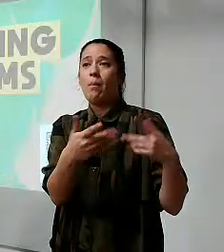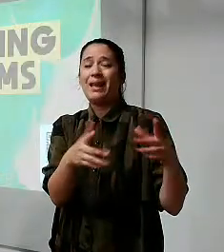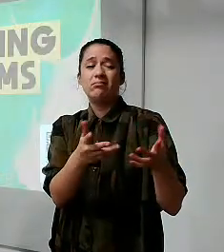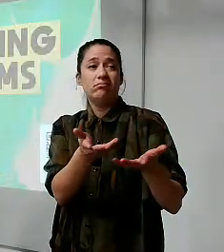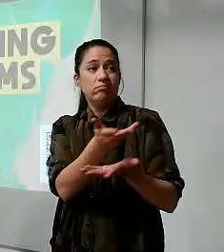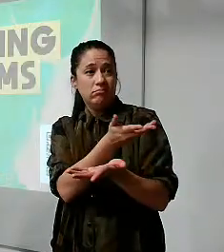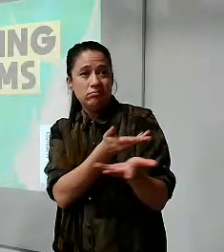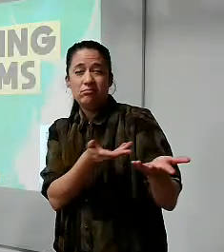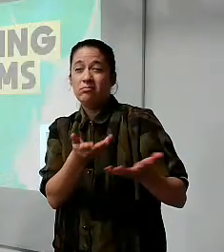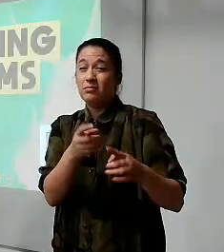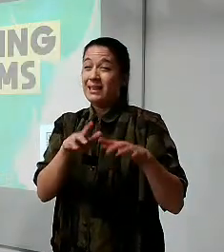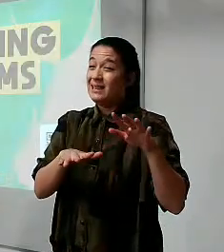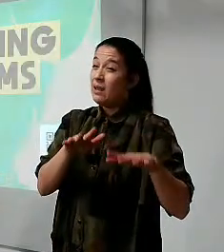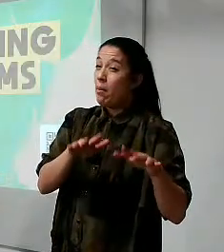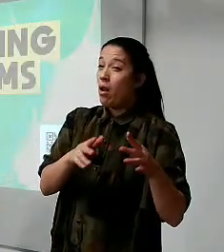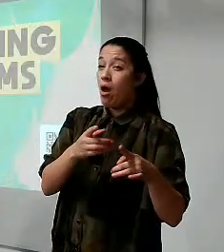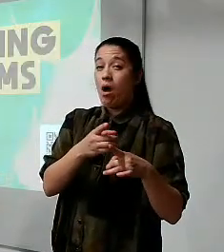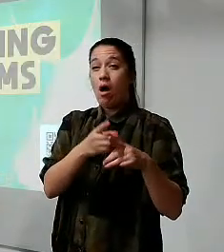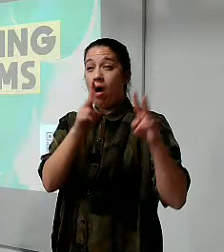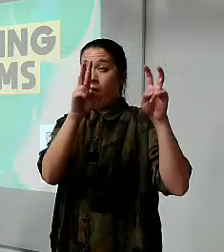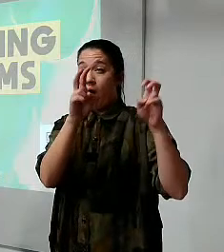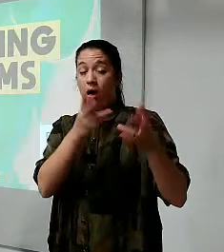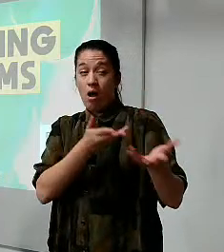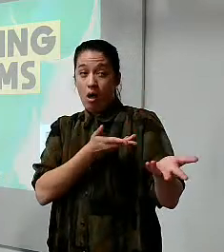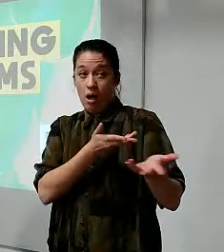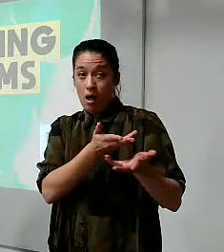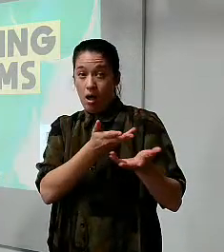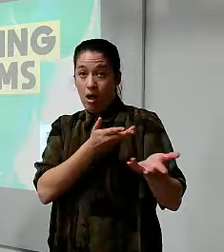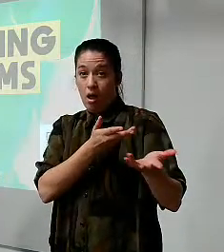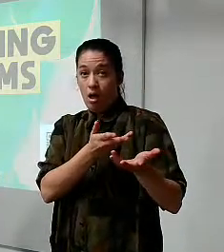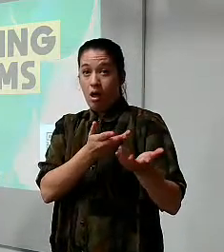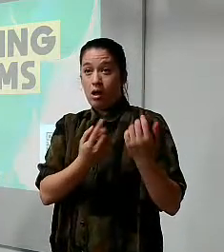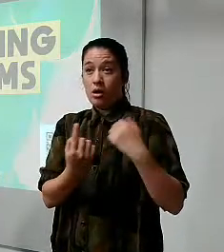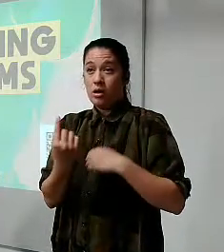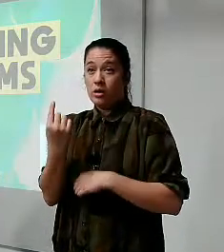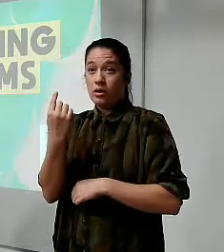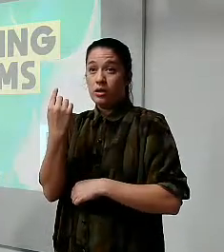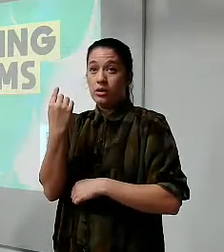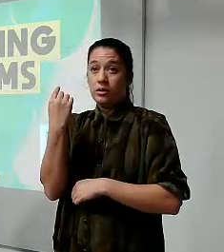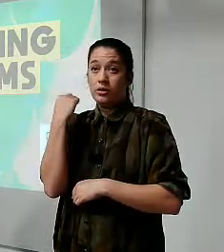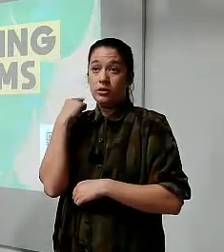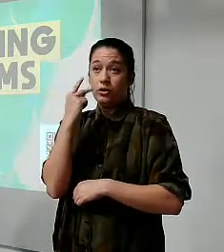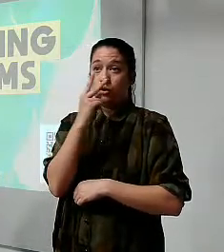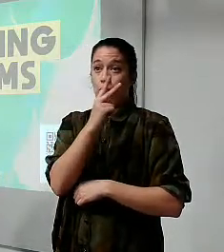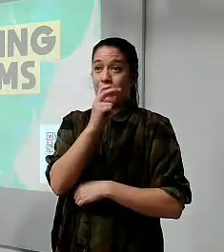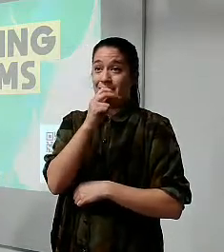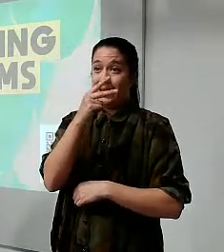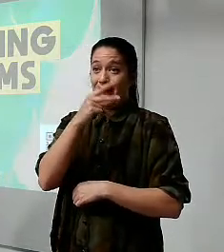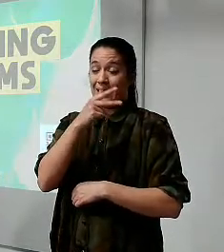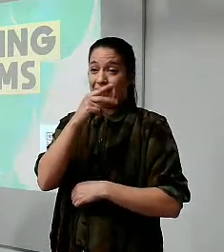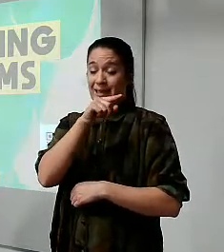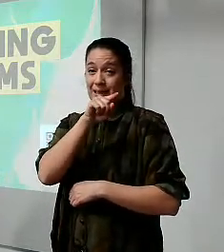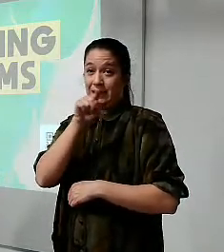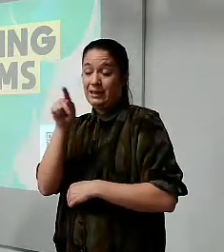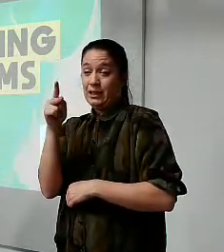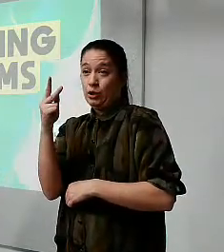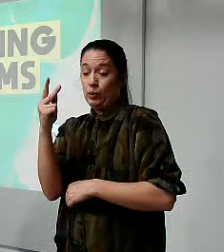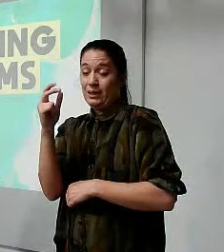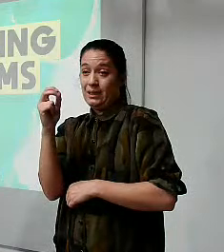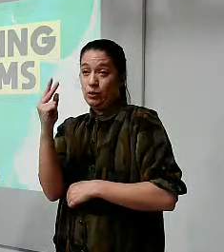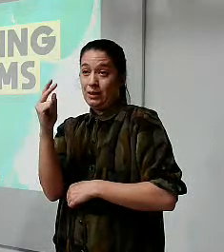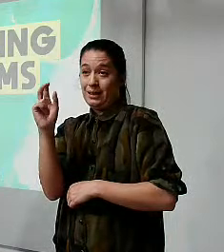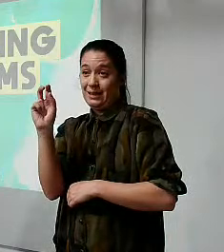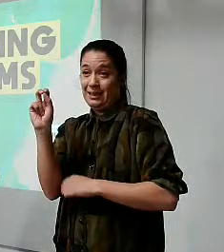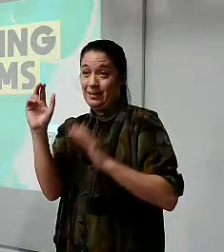interviews, between 2018 and 2020. And one thing